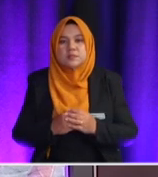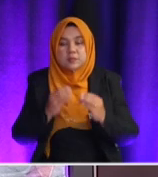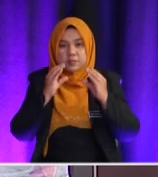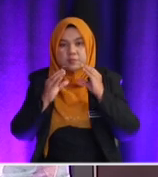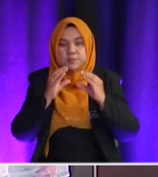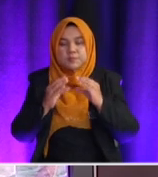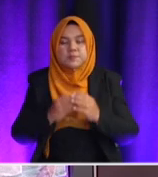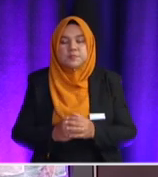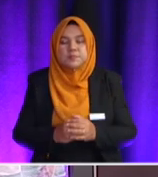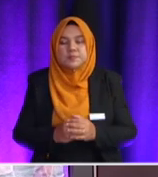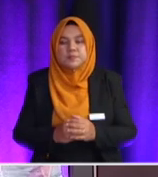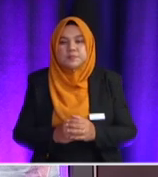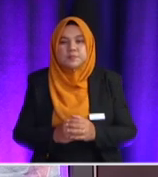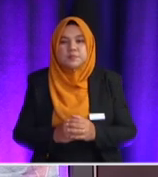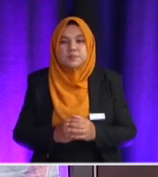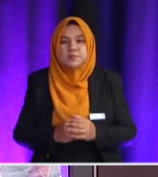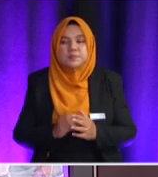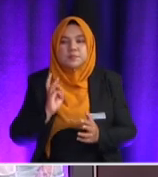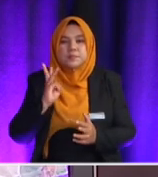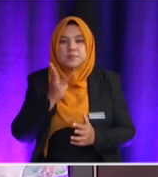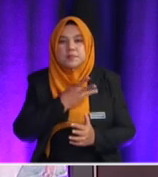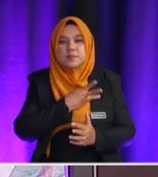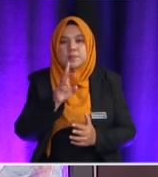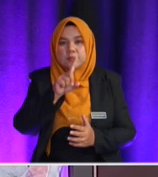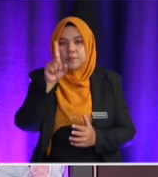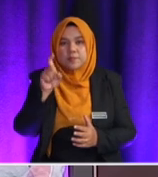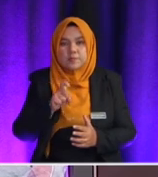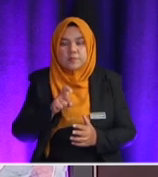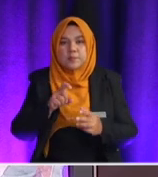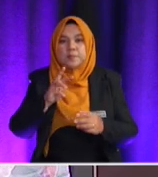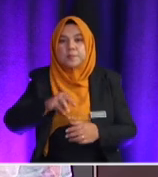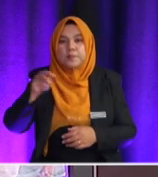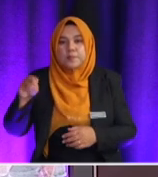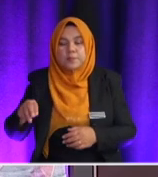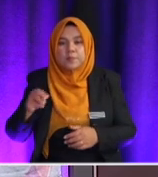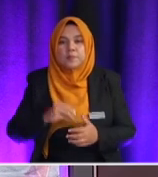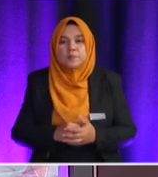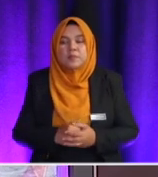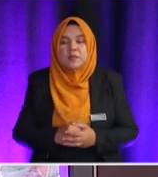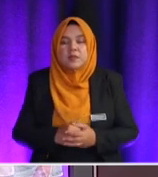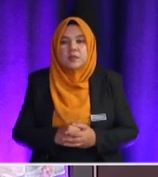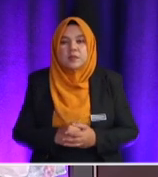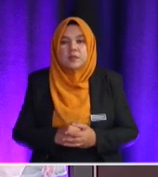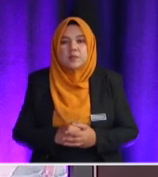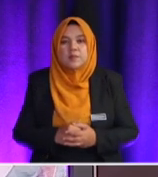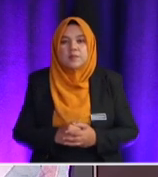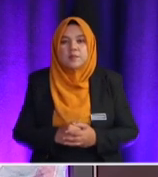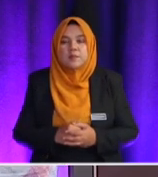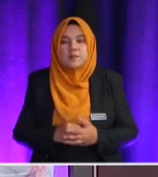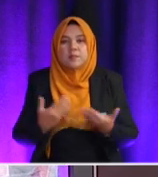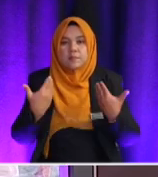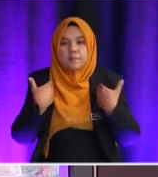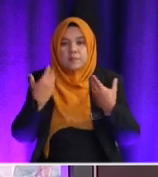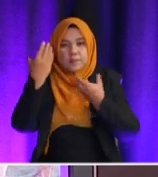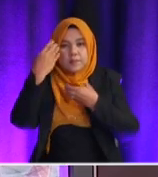speaking skills. Mm-hmm. And we will ask our pupils some opinion, and they will give us some suggestions